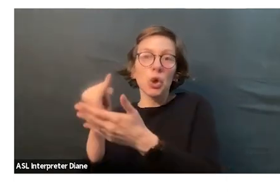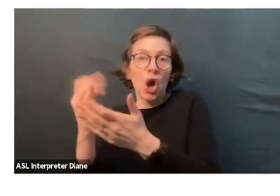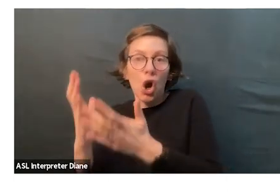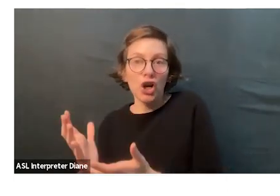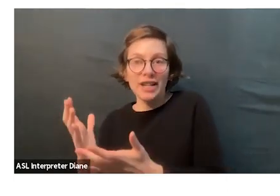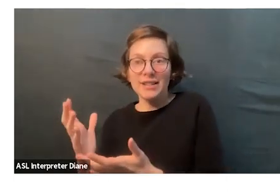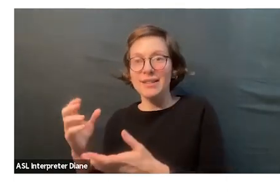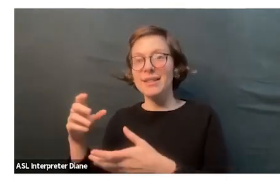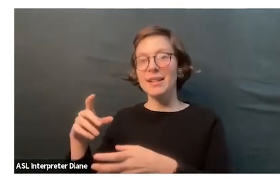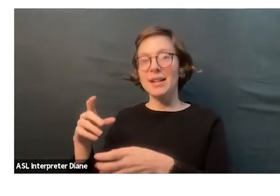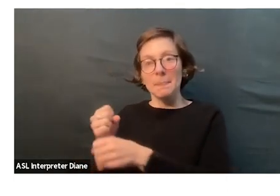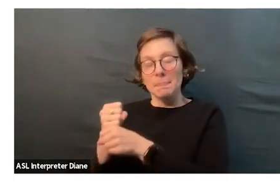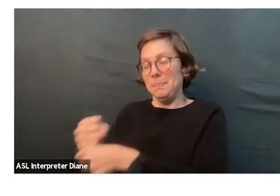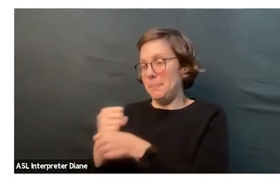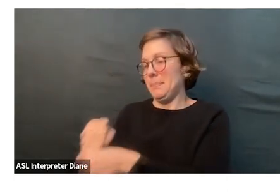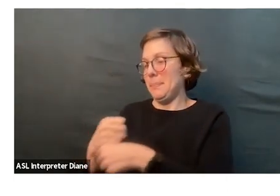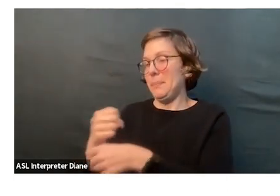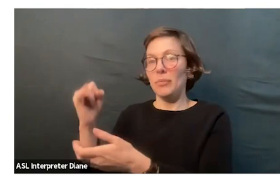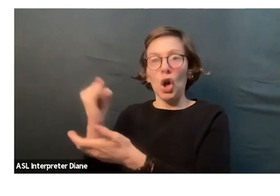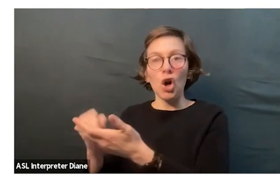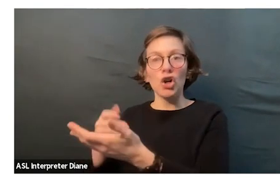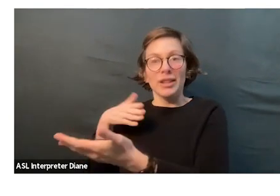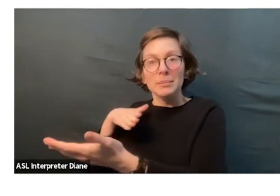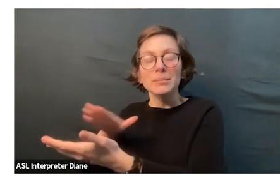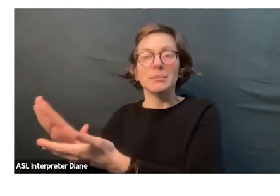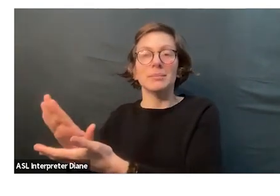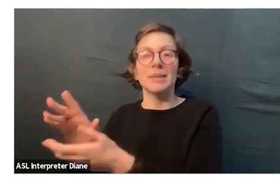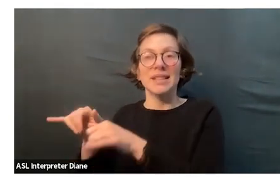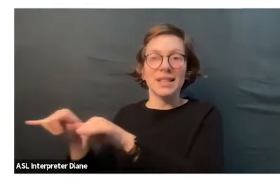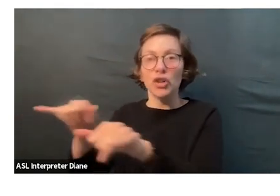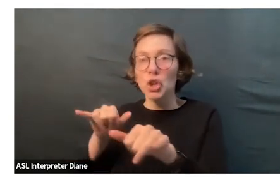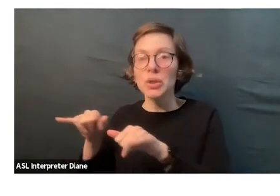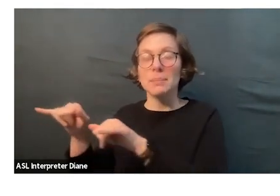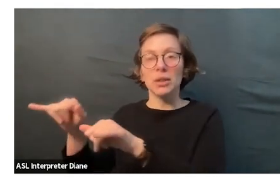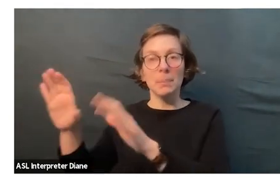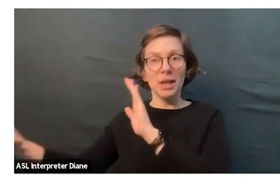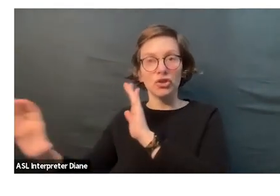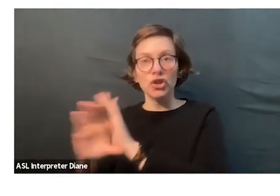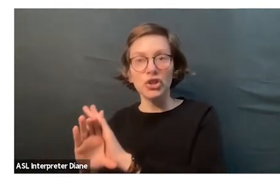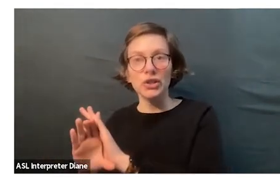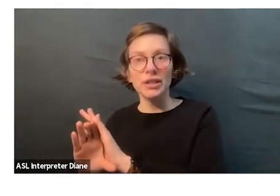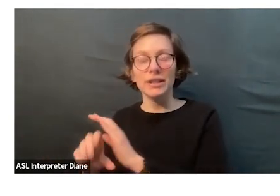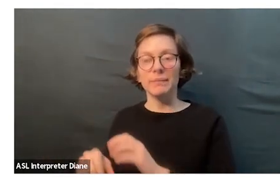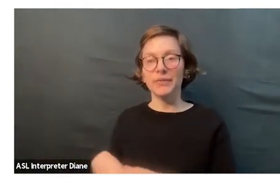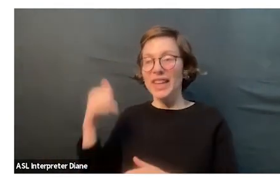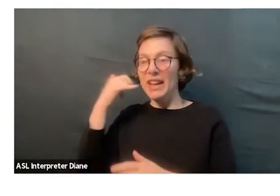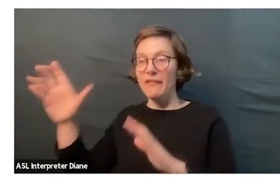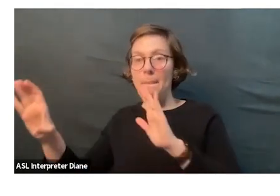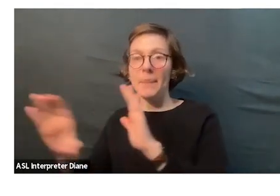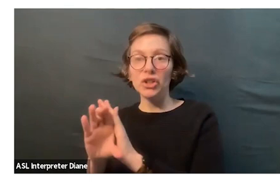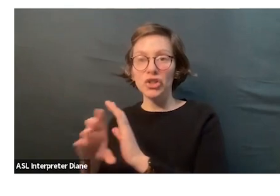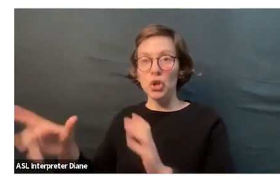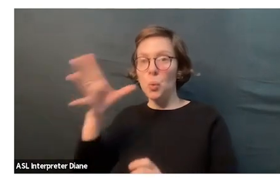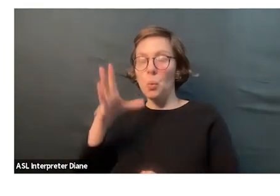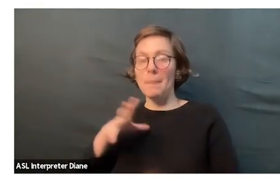inclusive on purpose, not just to pay lip service to something. So I would just make people aware that there's no right or wrong way